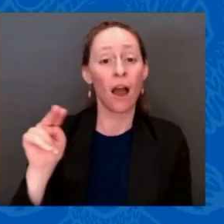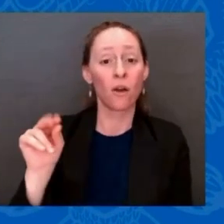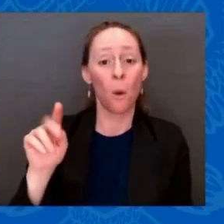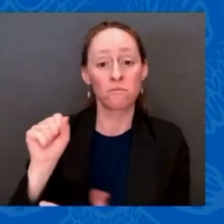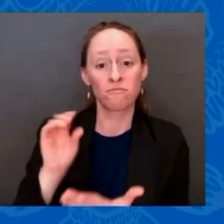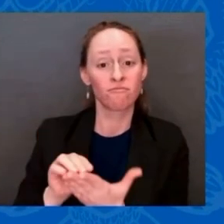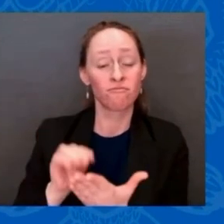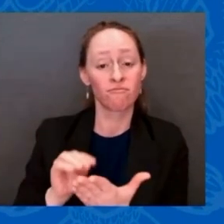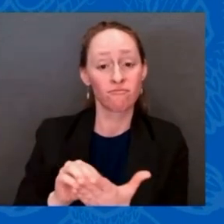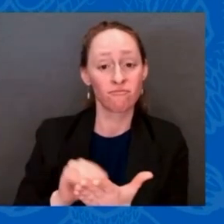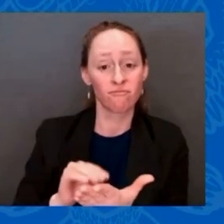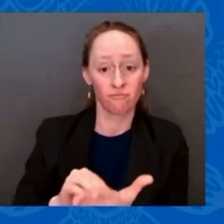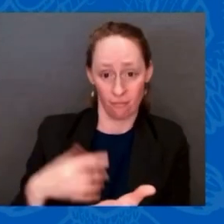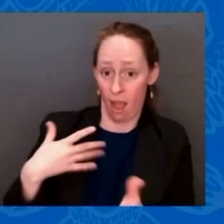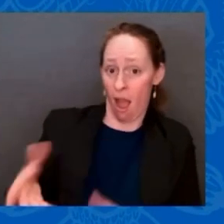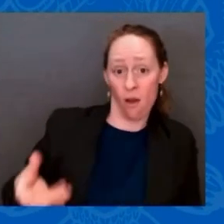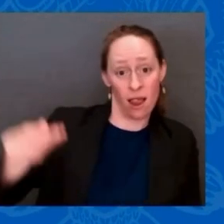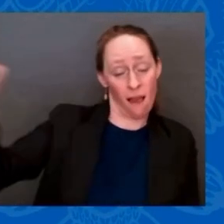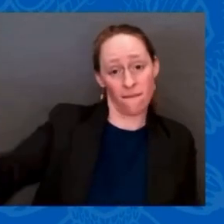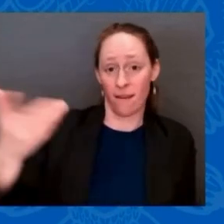But,